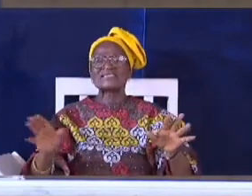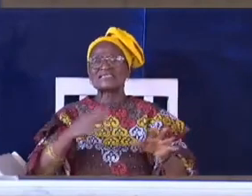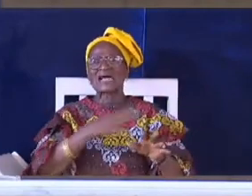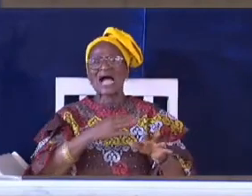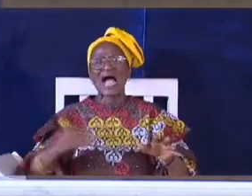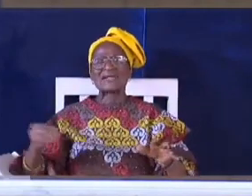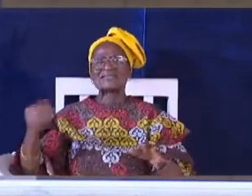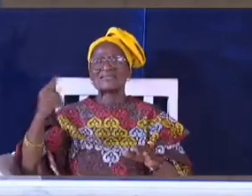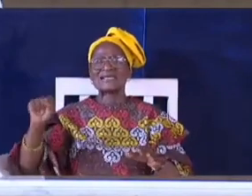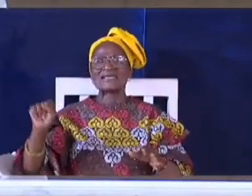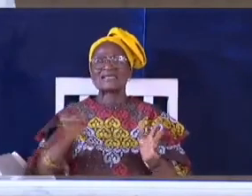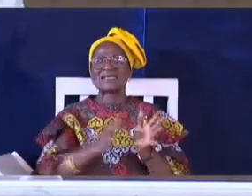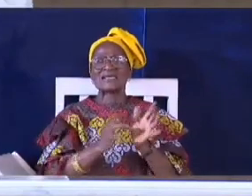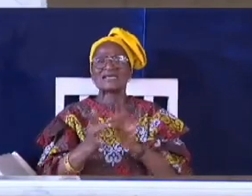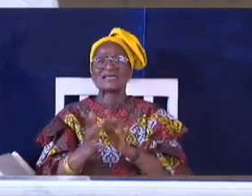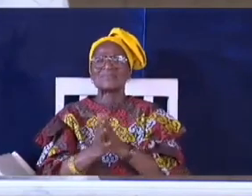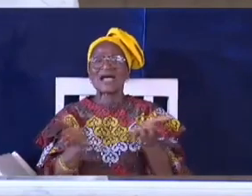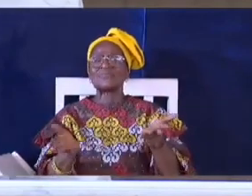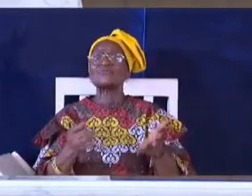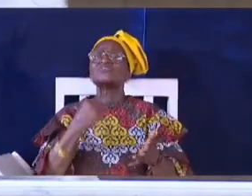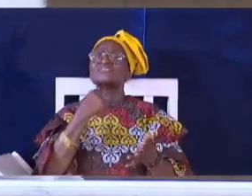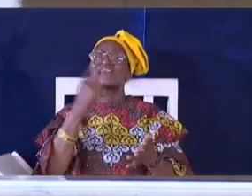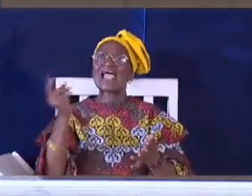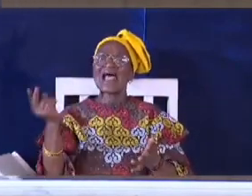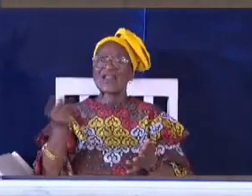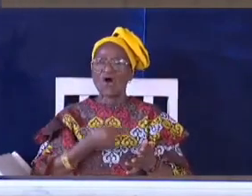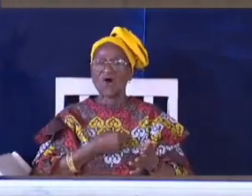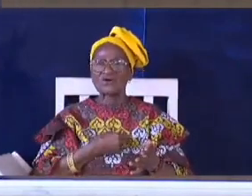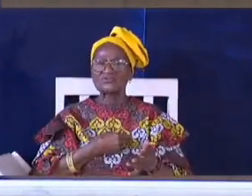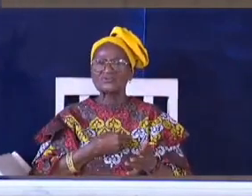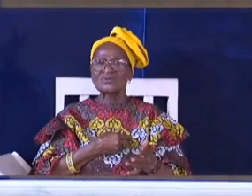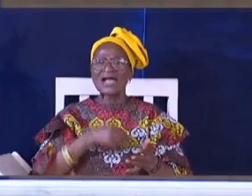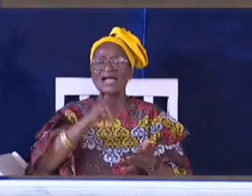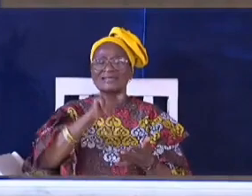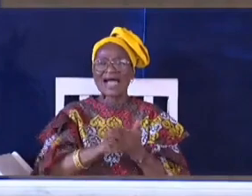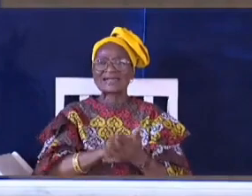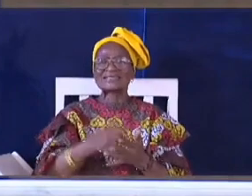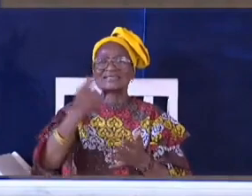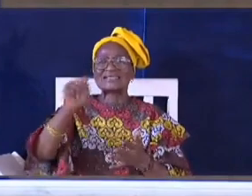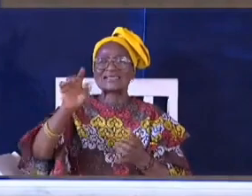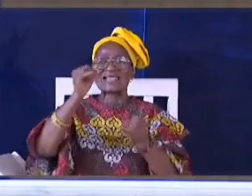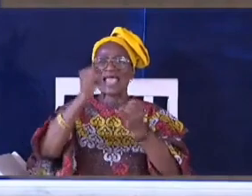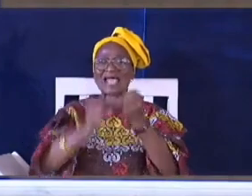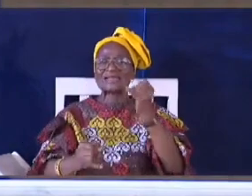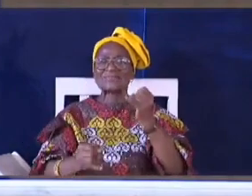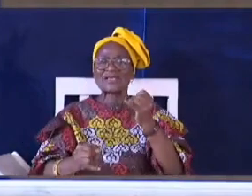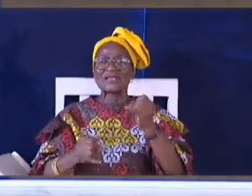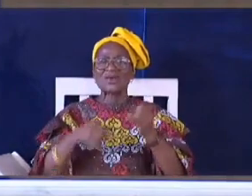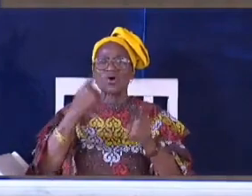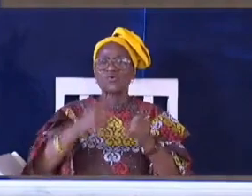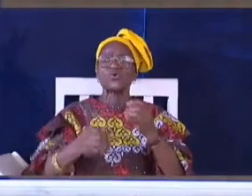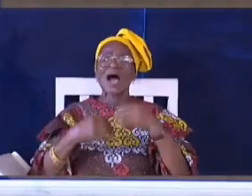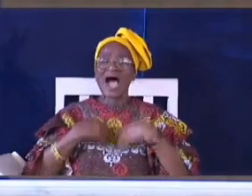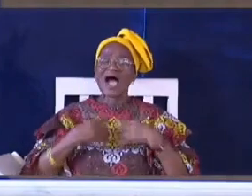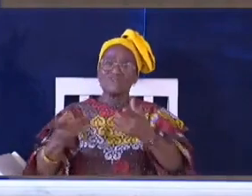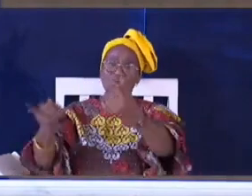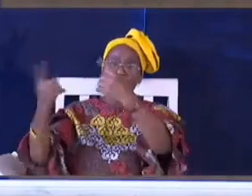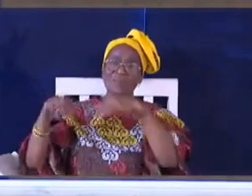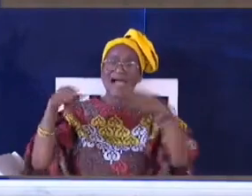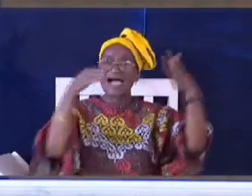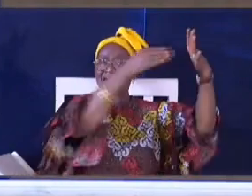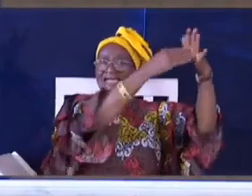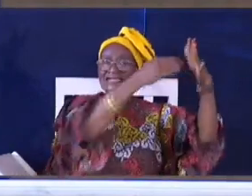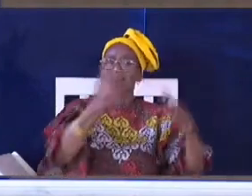the Bible tells us that the enemy who had camped against the